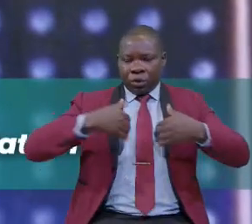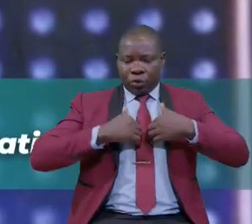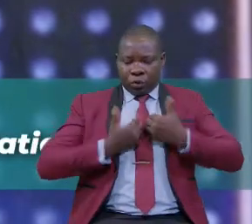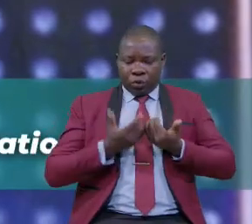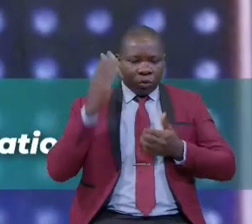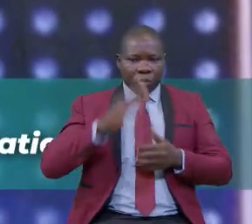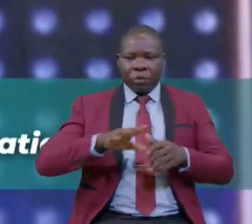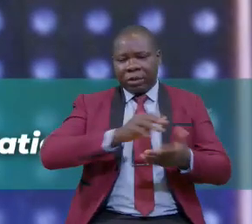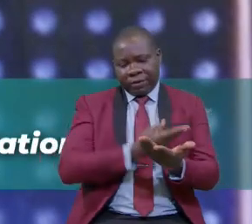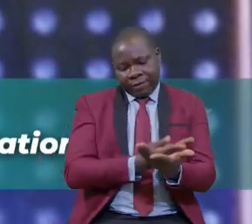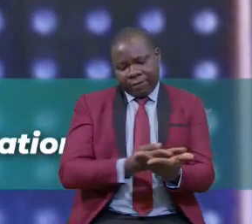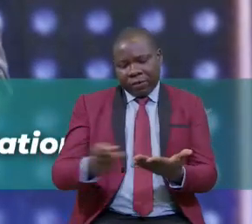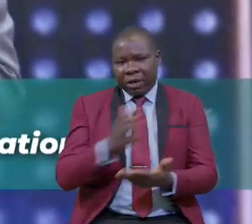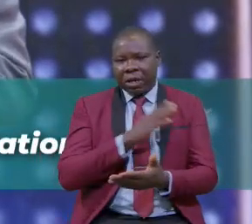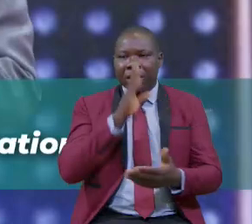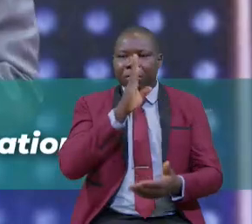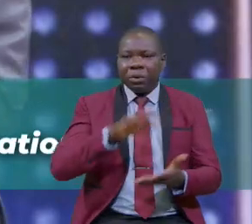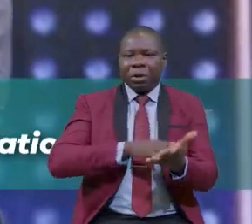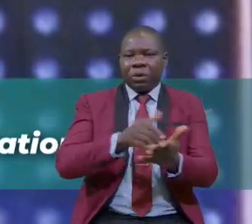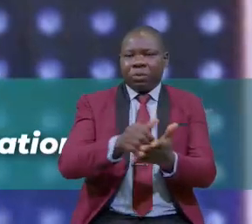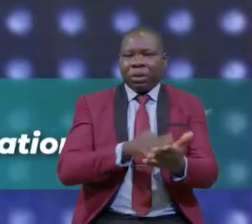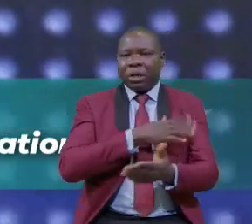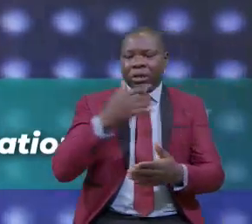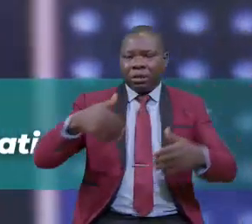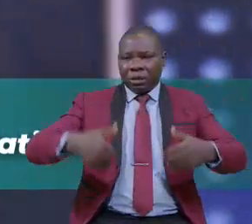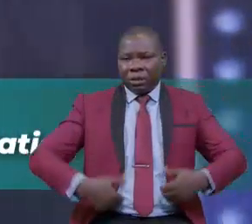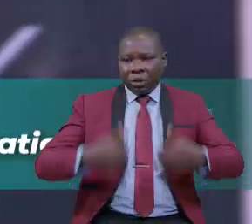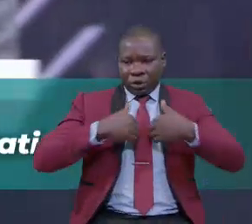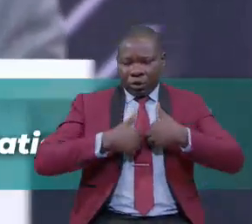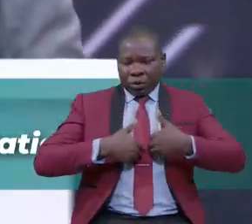young men shall utterly fall. But in